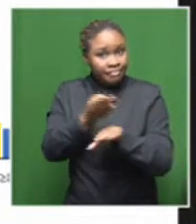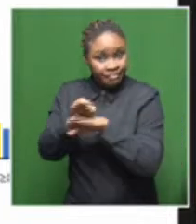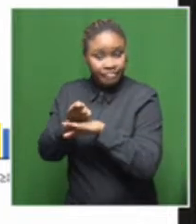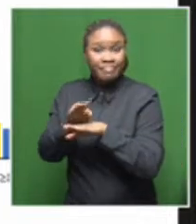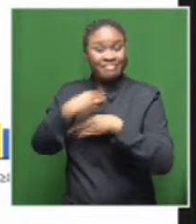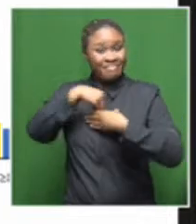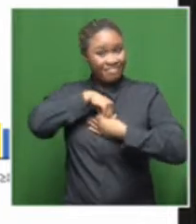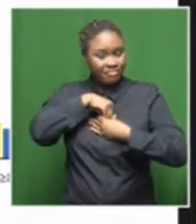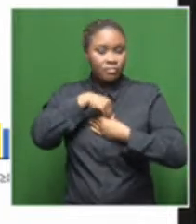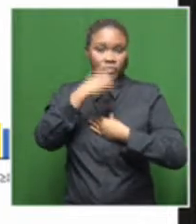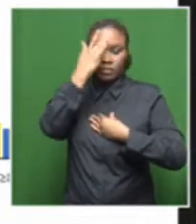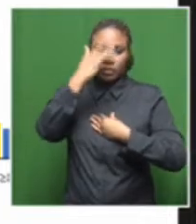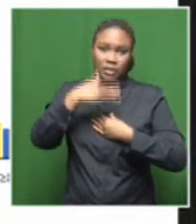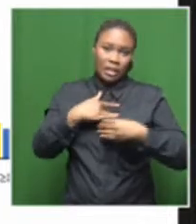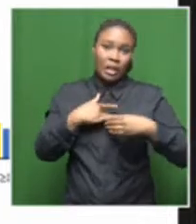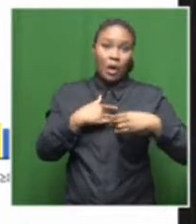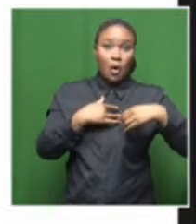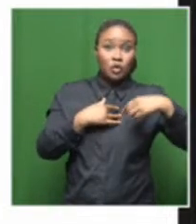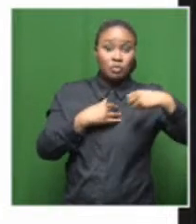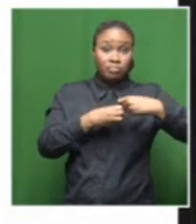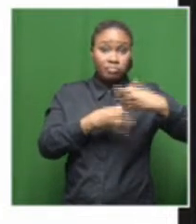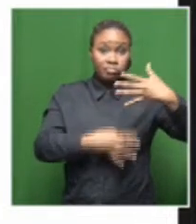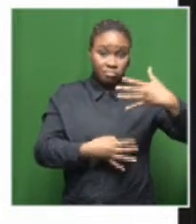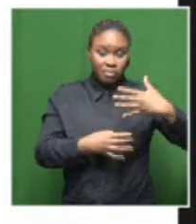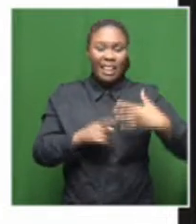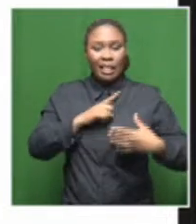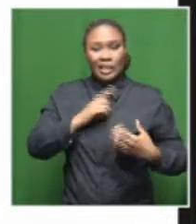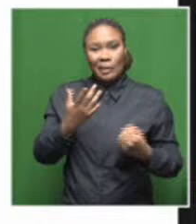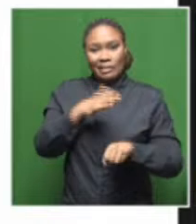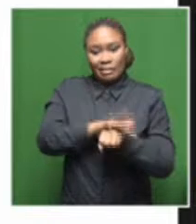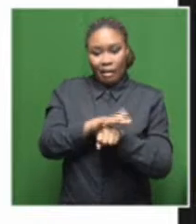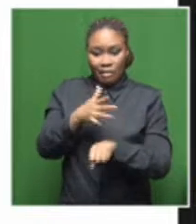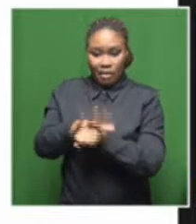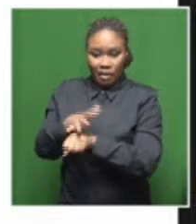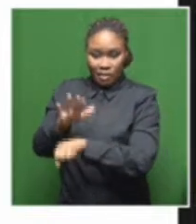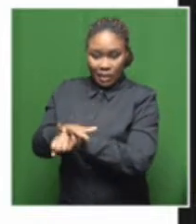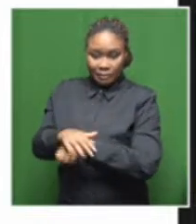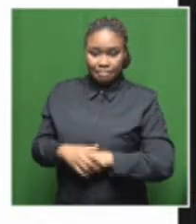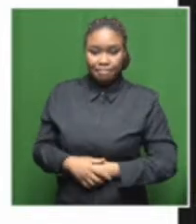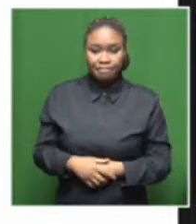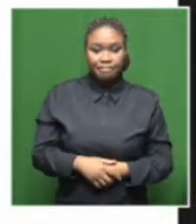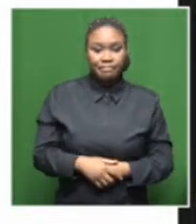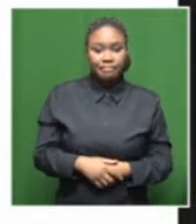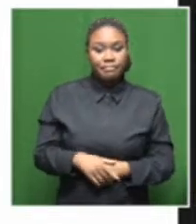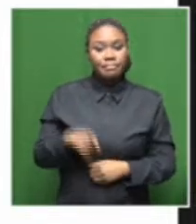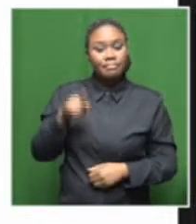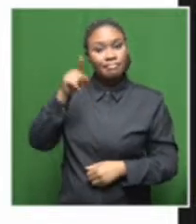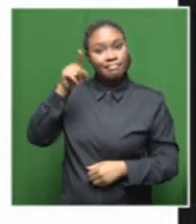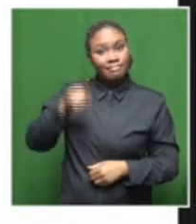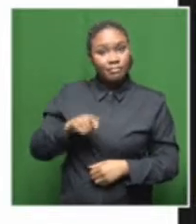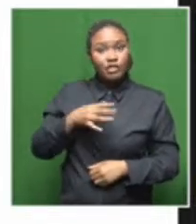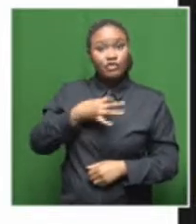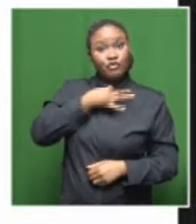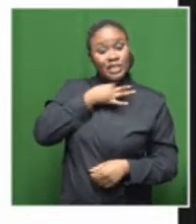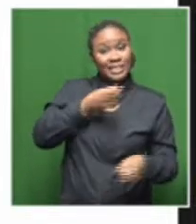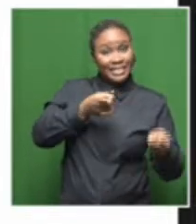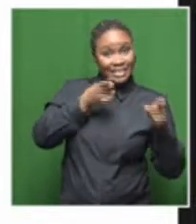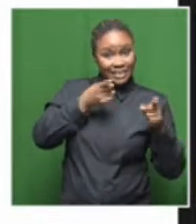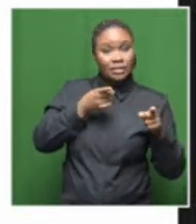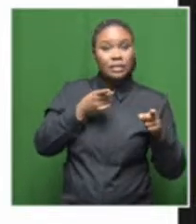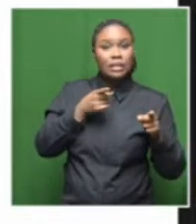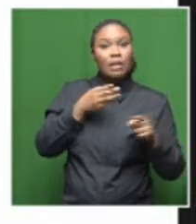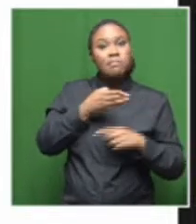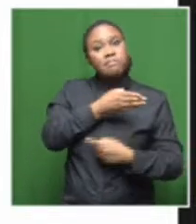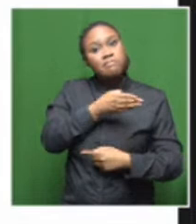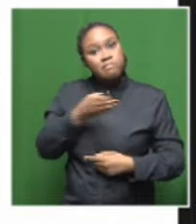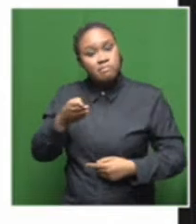And these obviously contribute to mortality. When we do a multivariate analysis, looking at the risk factors associated with